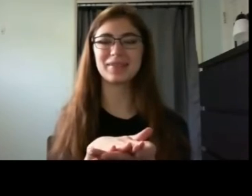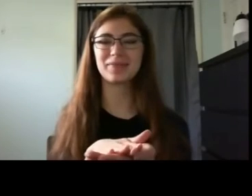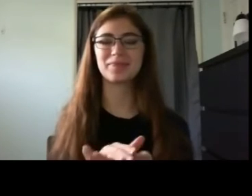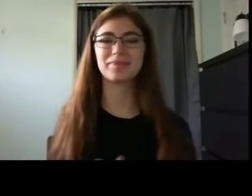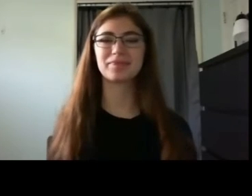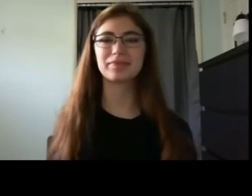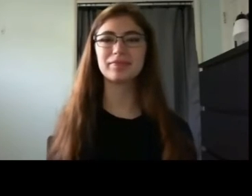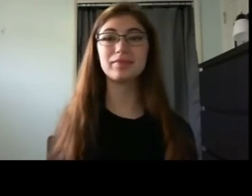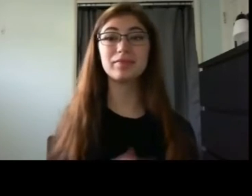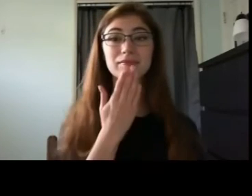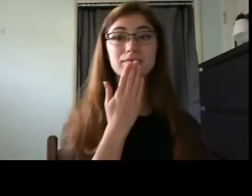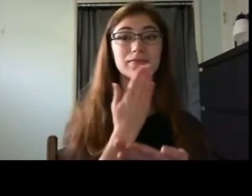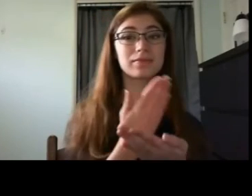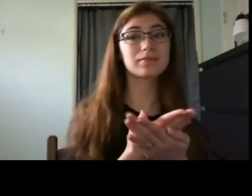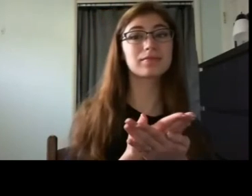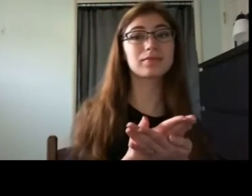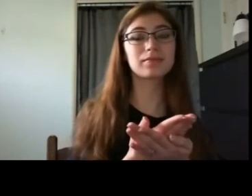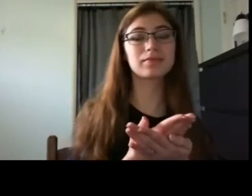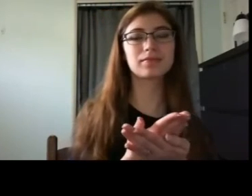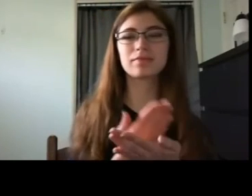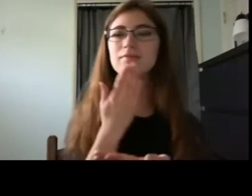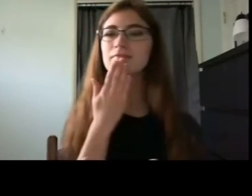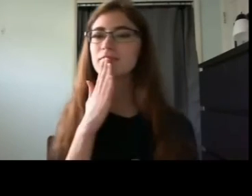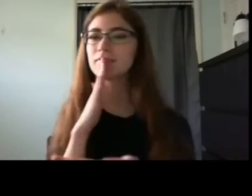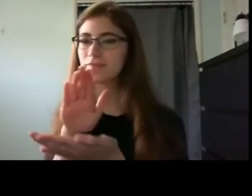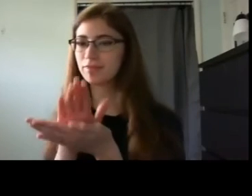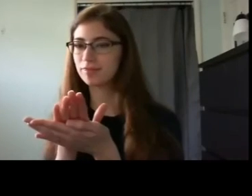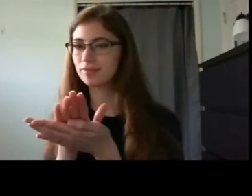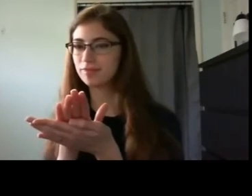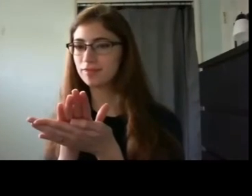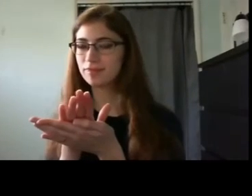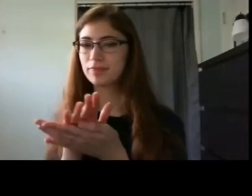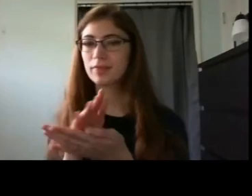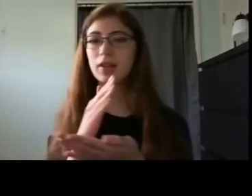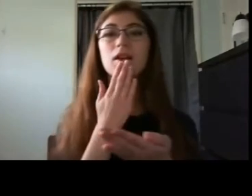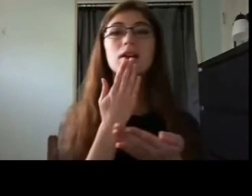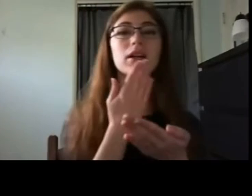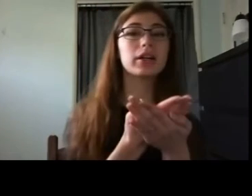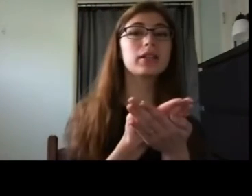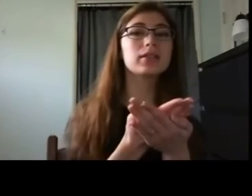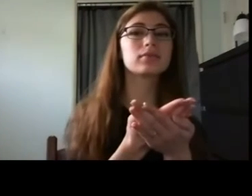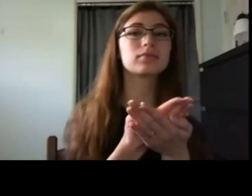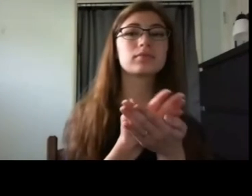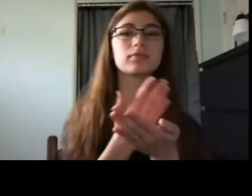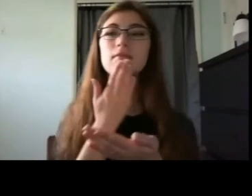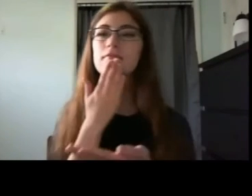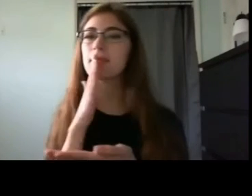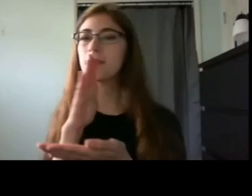Bad.